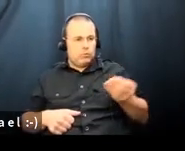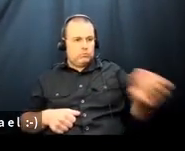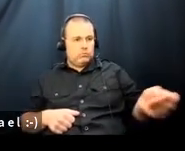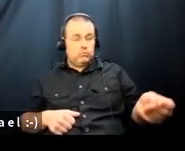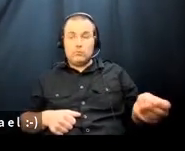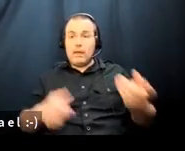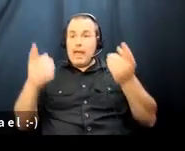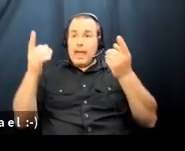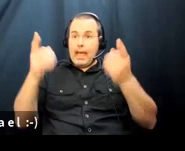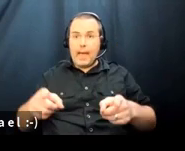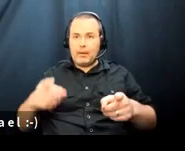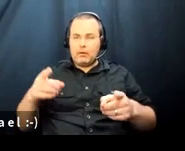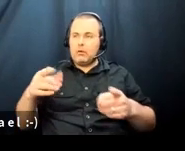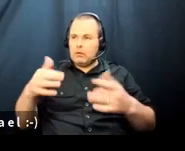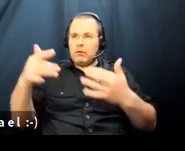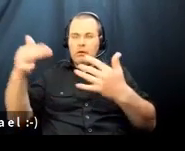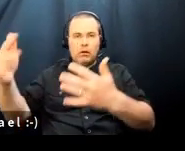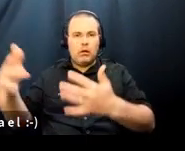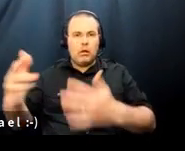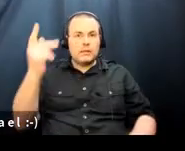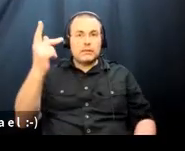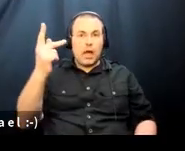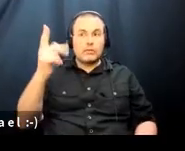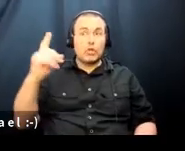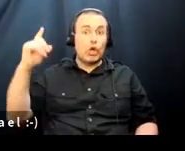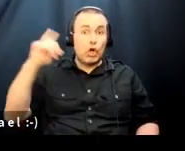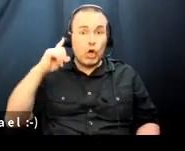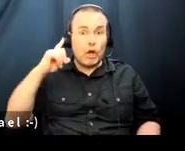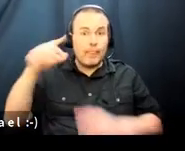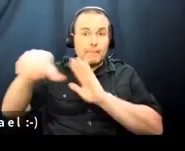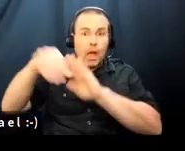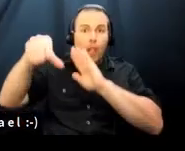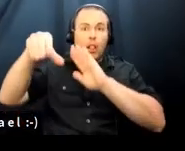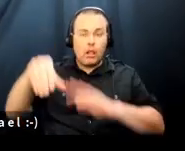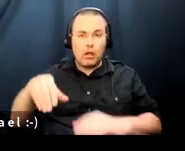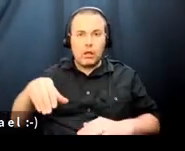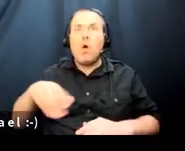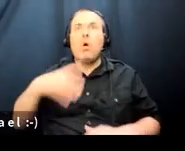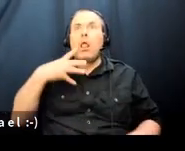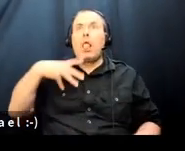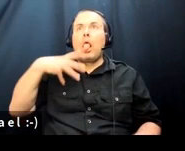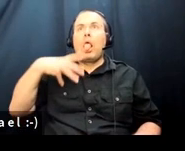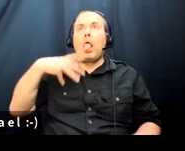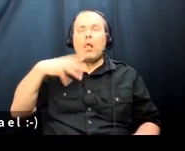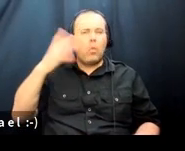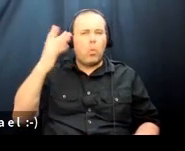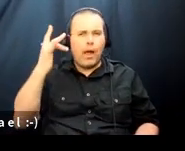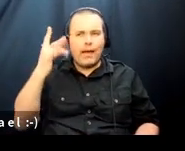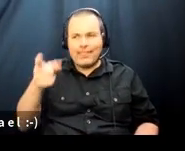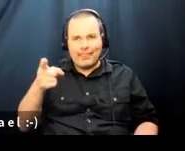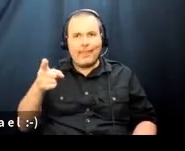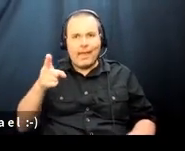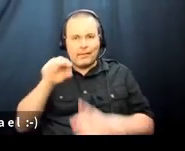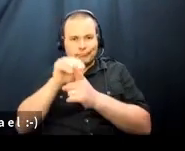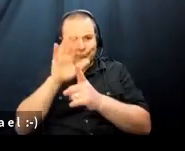dogs heard the bell, they started to salivate. Because what had they naturally done in the presence of the food is they